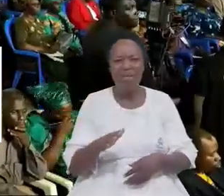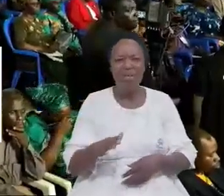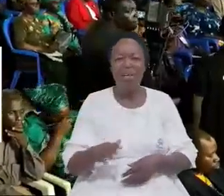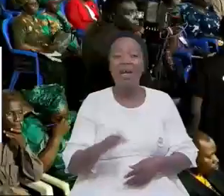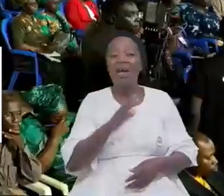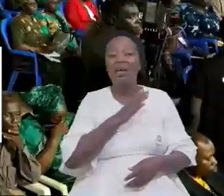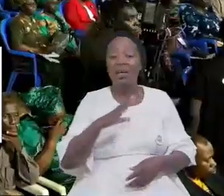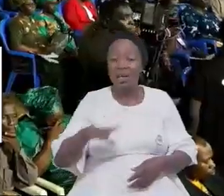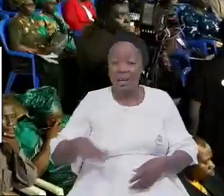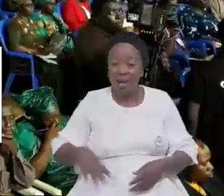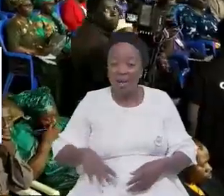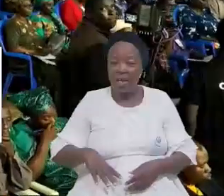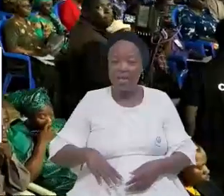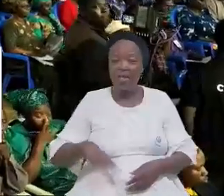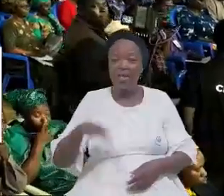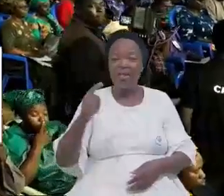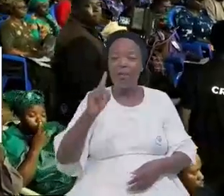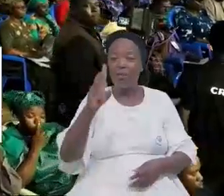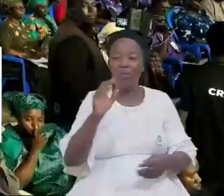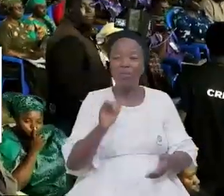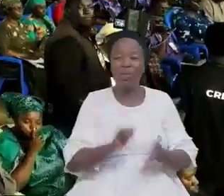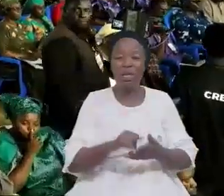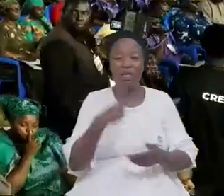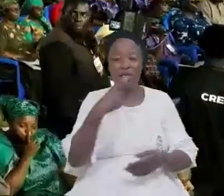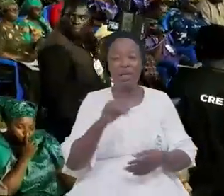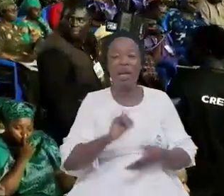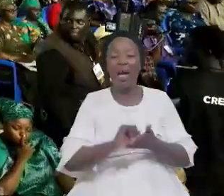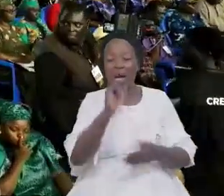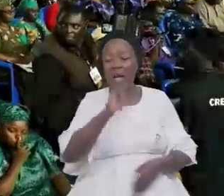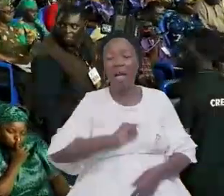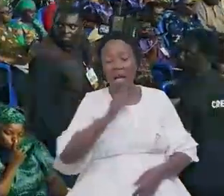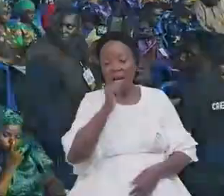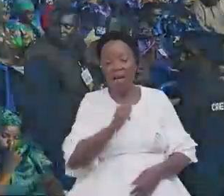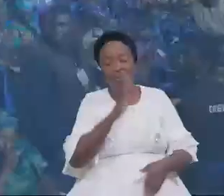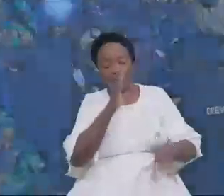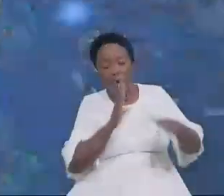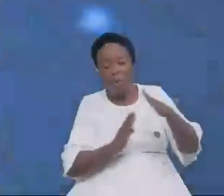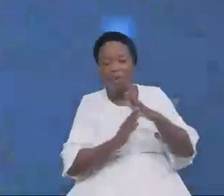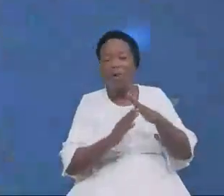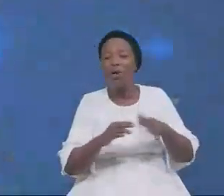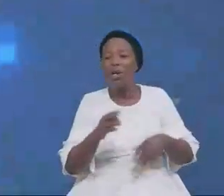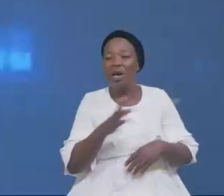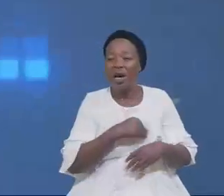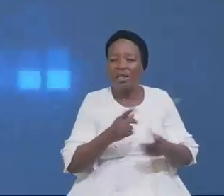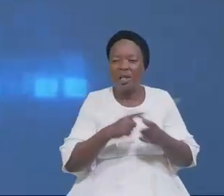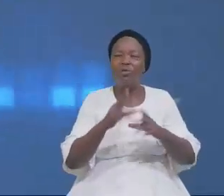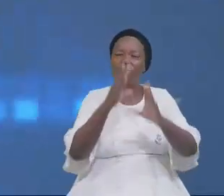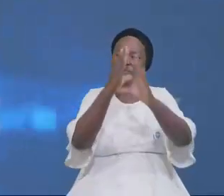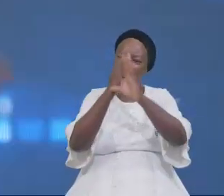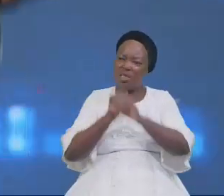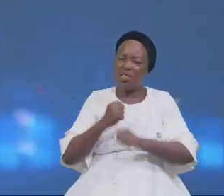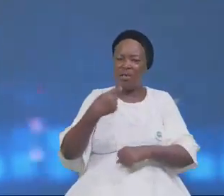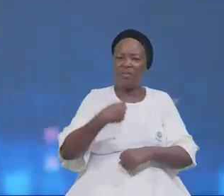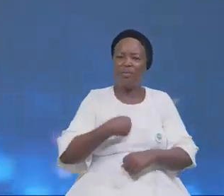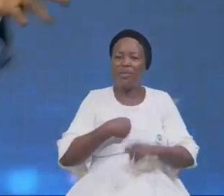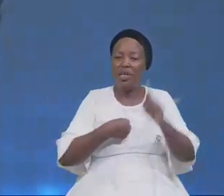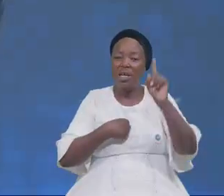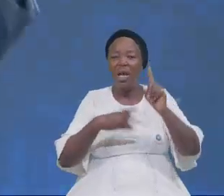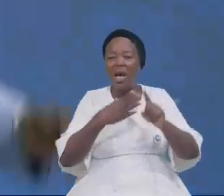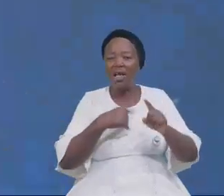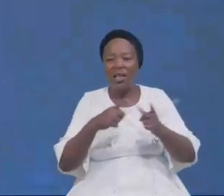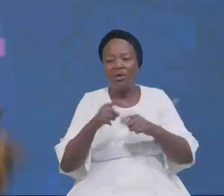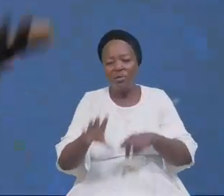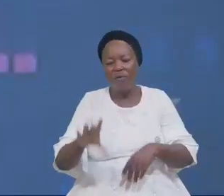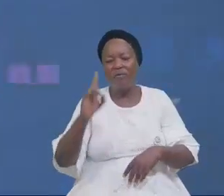Christ, the one who says, I am meek and lowly, and you receive me, and you find